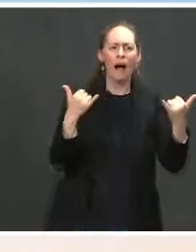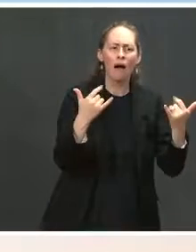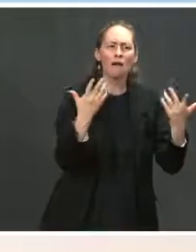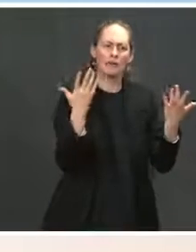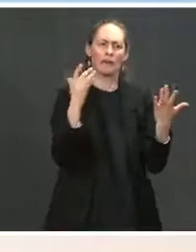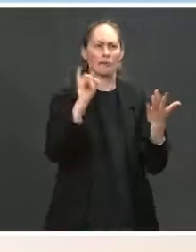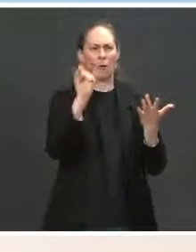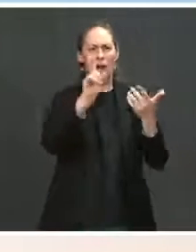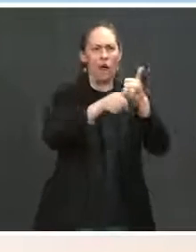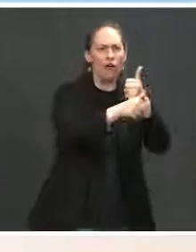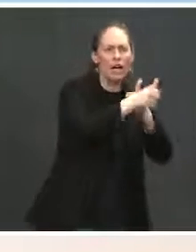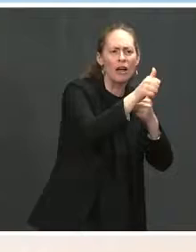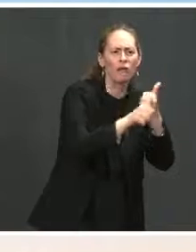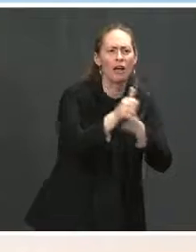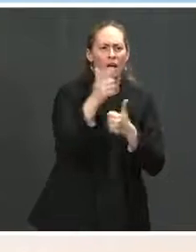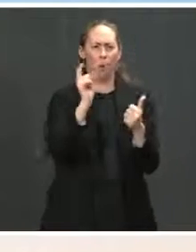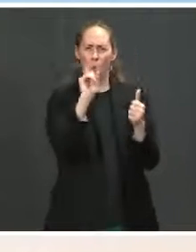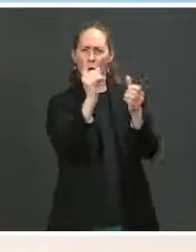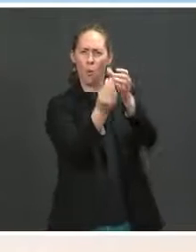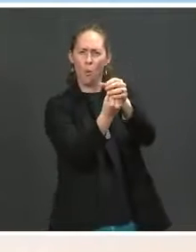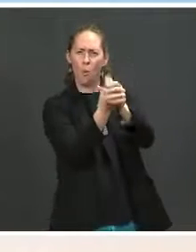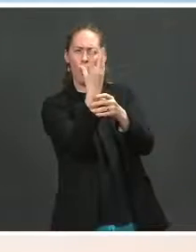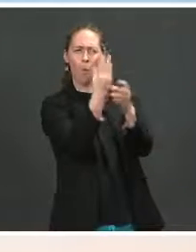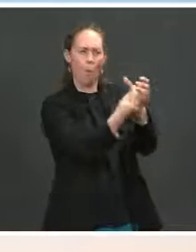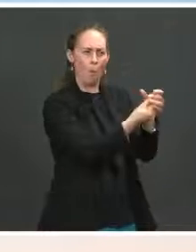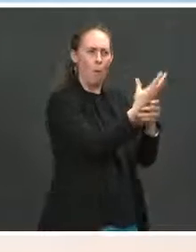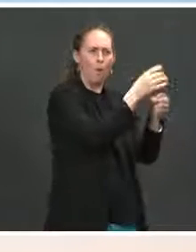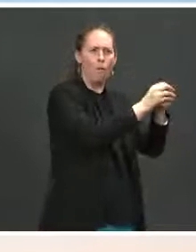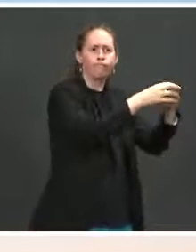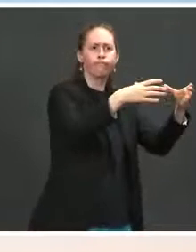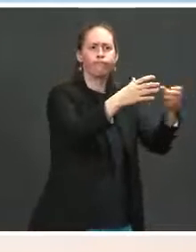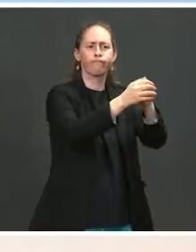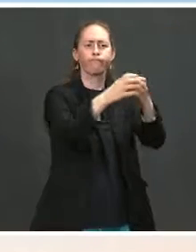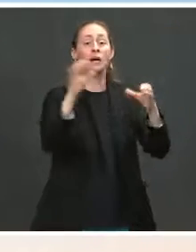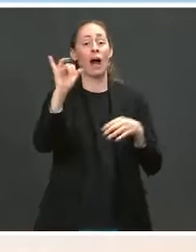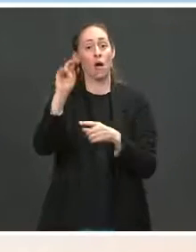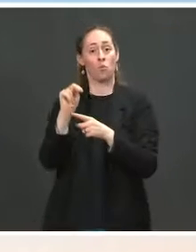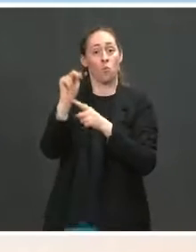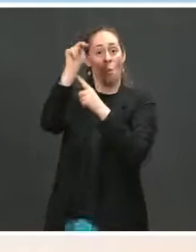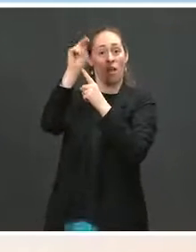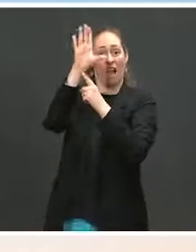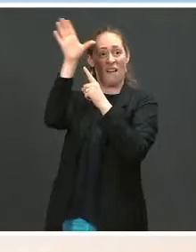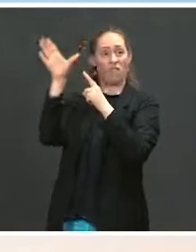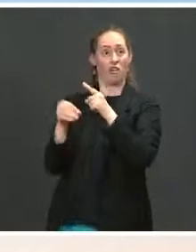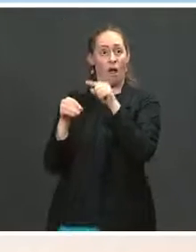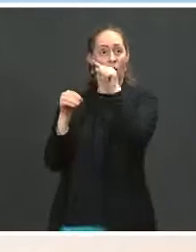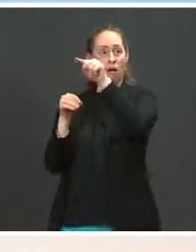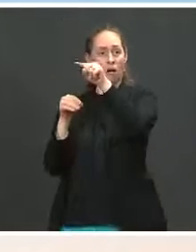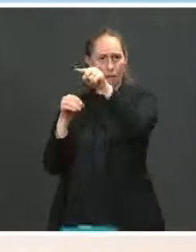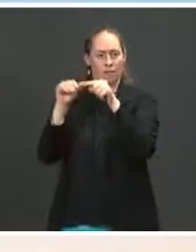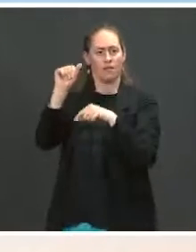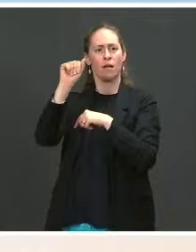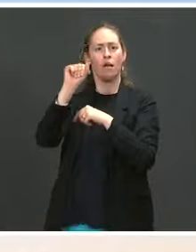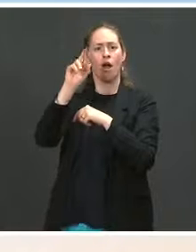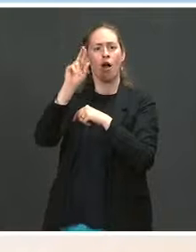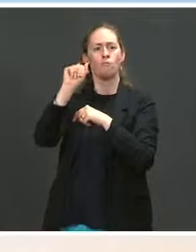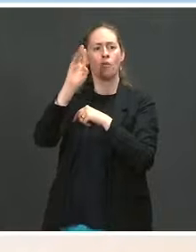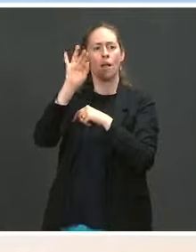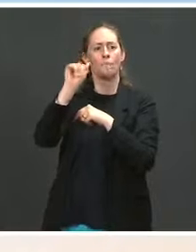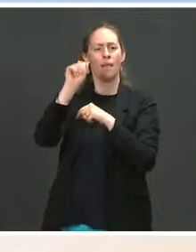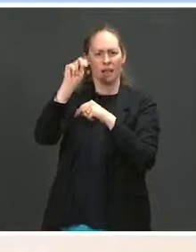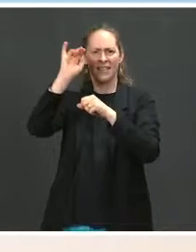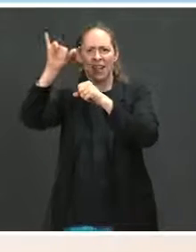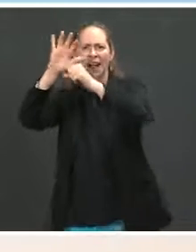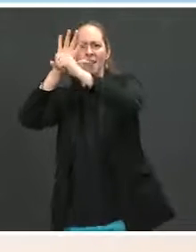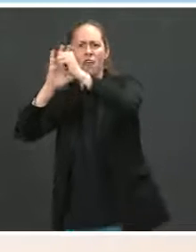see it growing. And that is in places like Northern Africa, in the Arabian Peninsula. And even if you just look at the counterterrorism component of